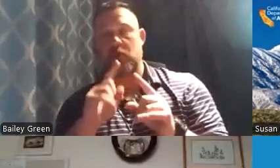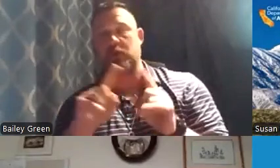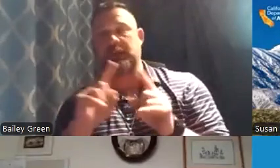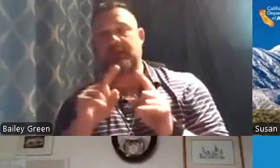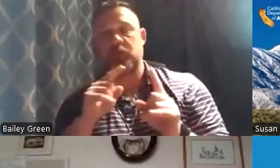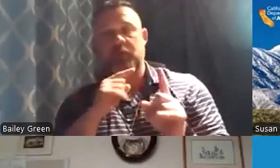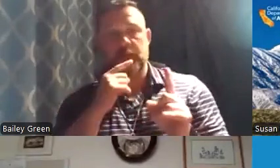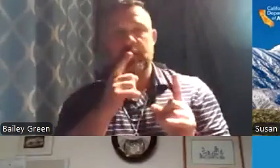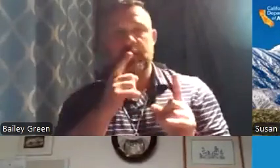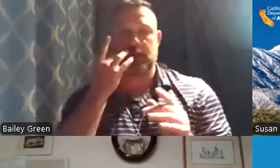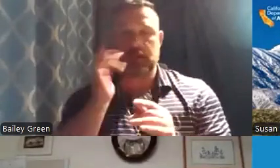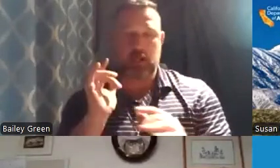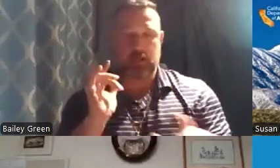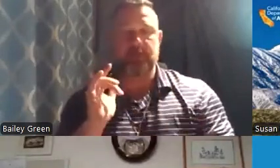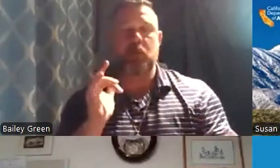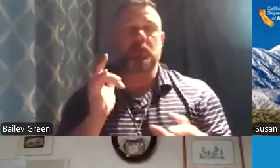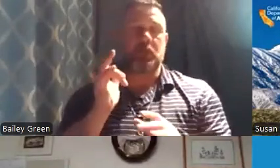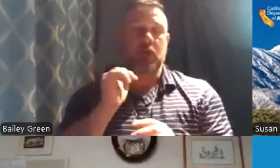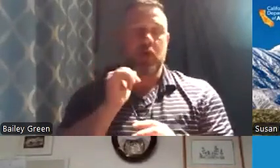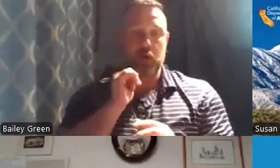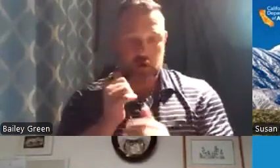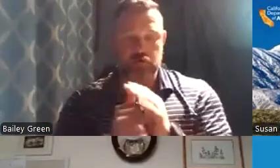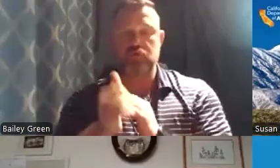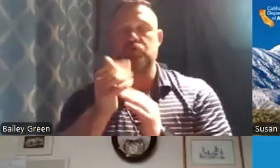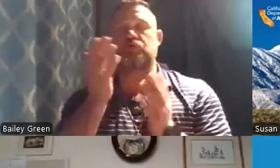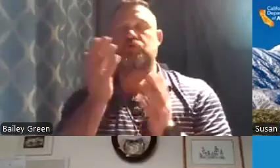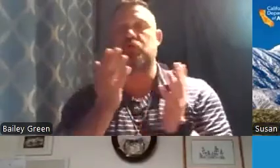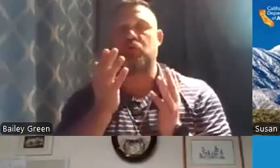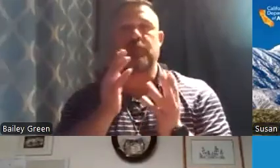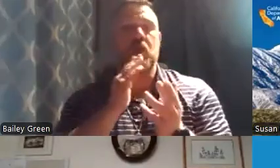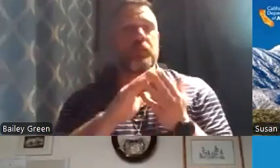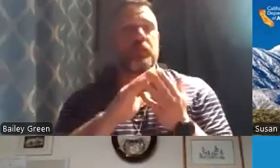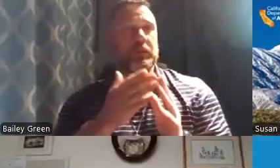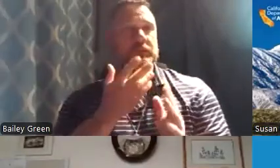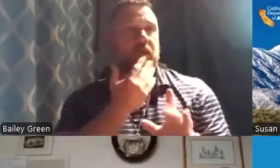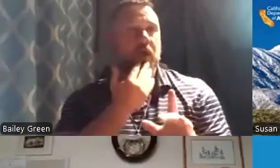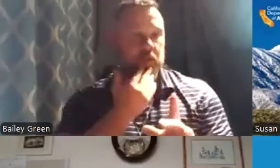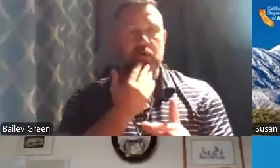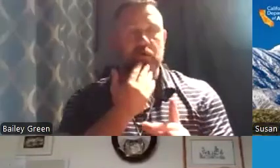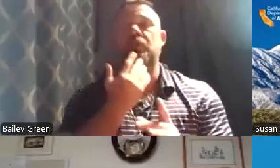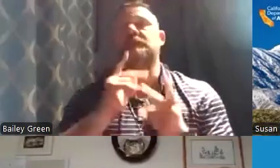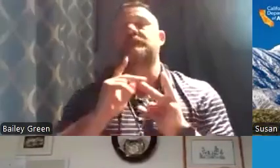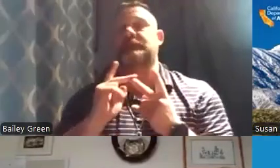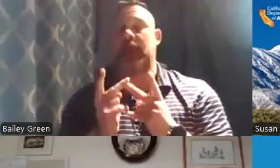populations in California, underserved populations, communities of color. The second